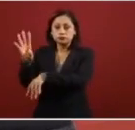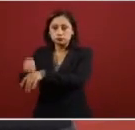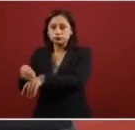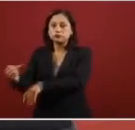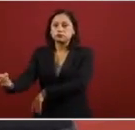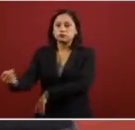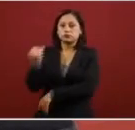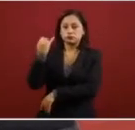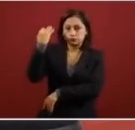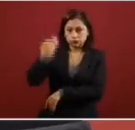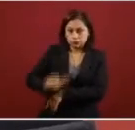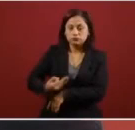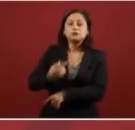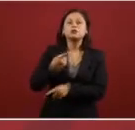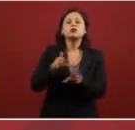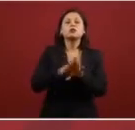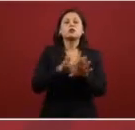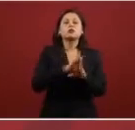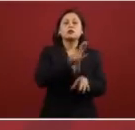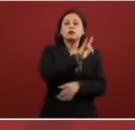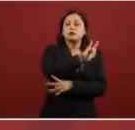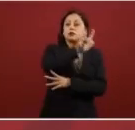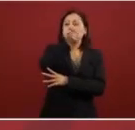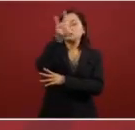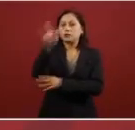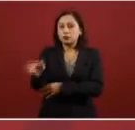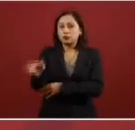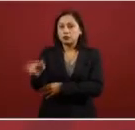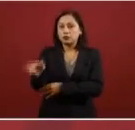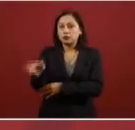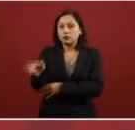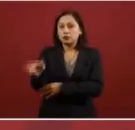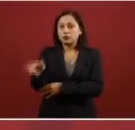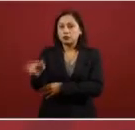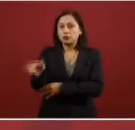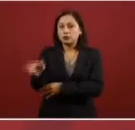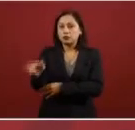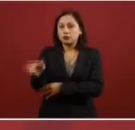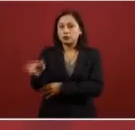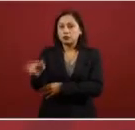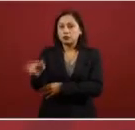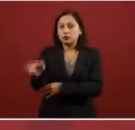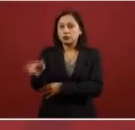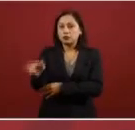La aeronave bajó en Lima, Perú como primer punto de contacto. So the